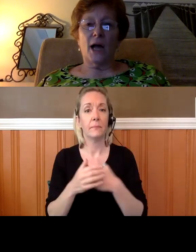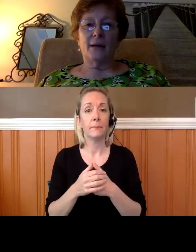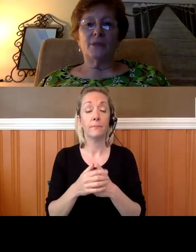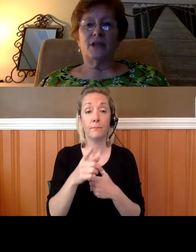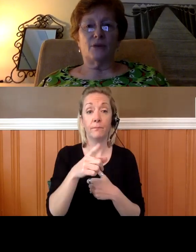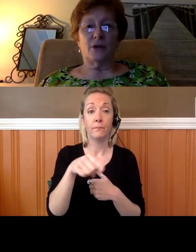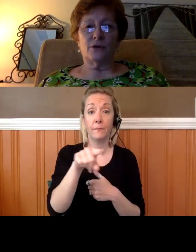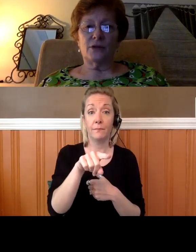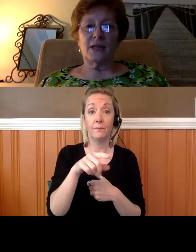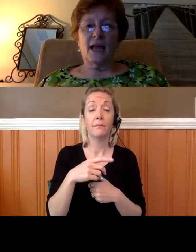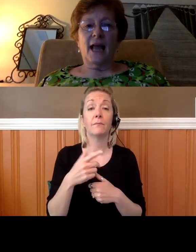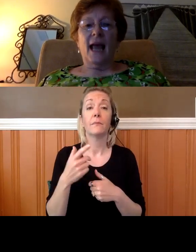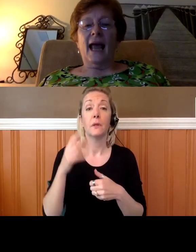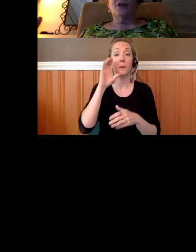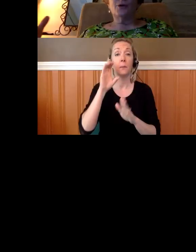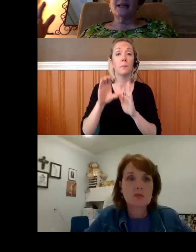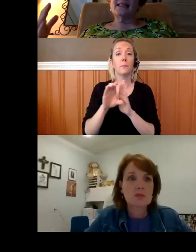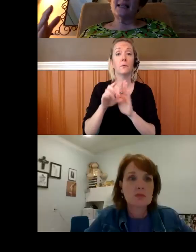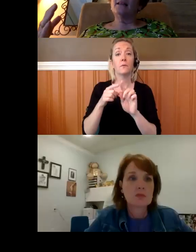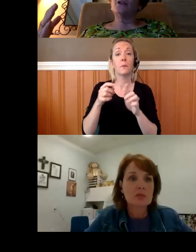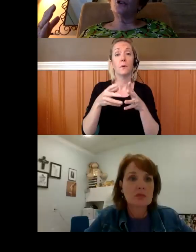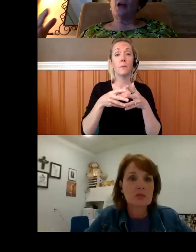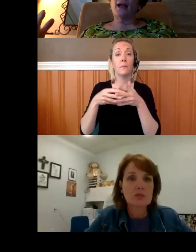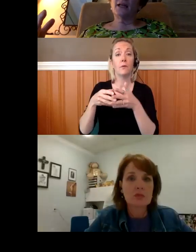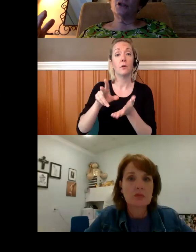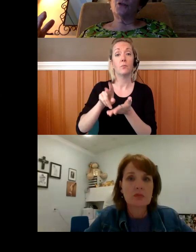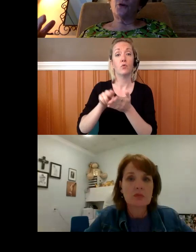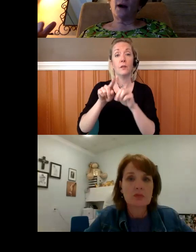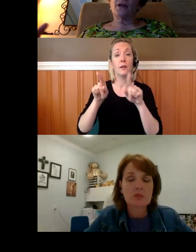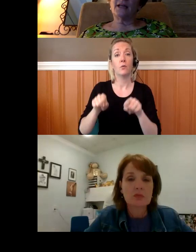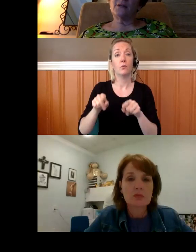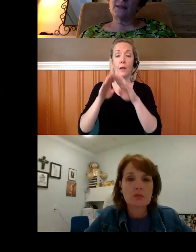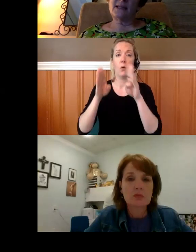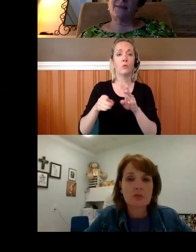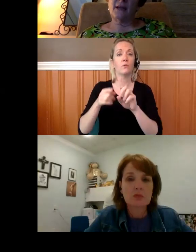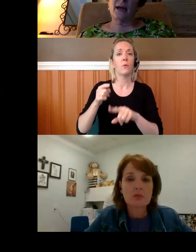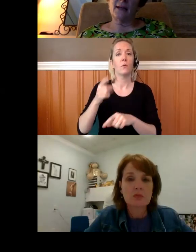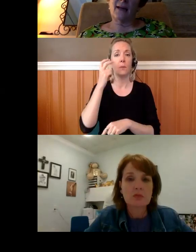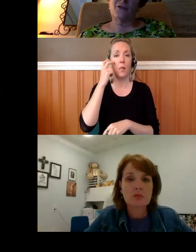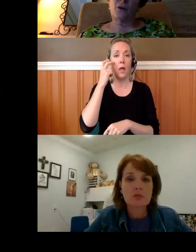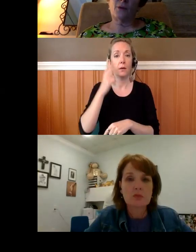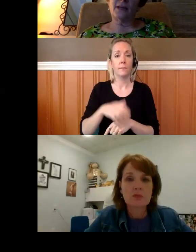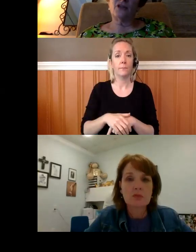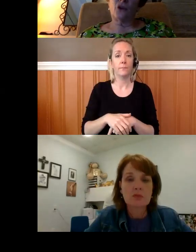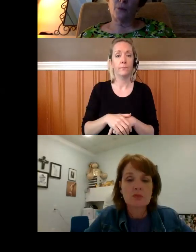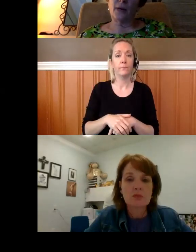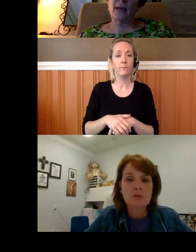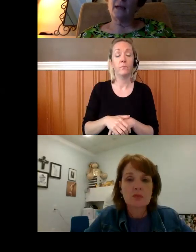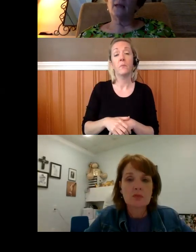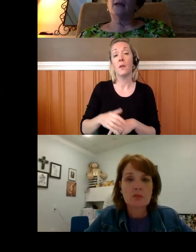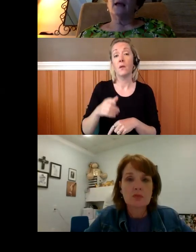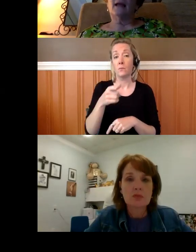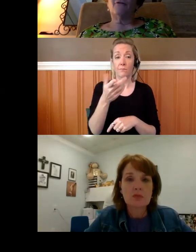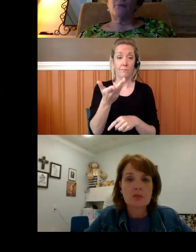the Blind materials, and you can see the challenge for our kids with CVI that have trouble